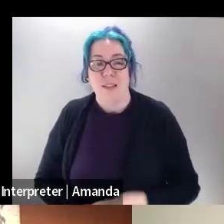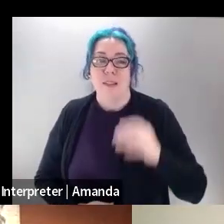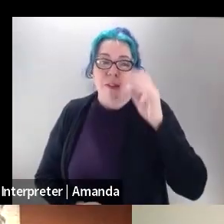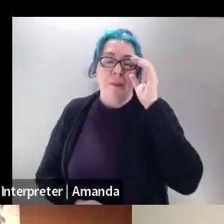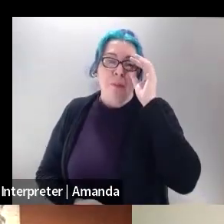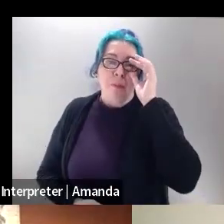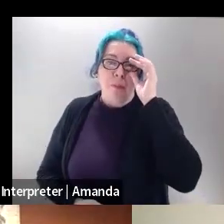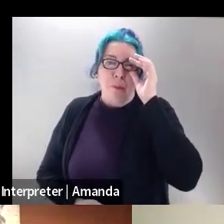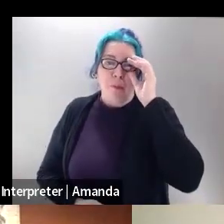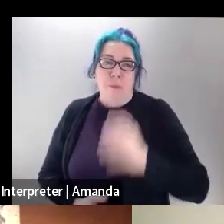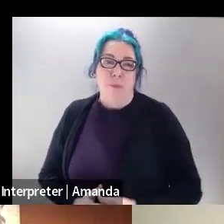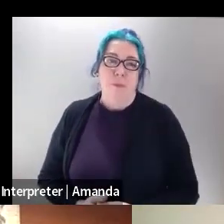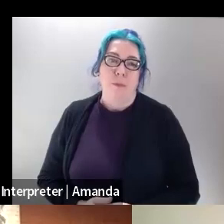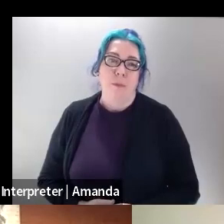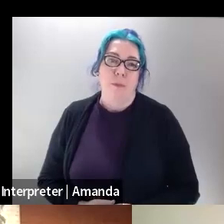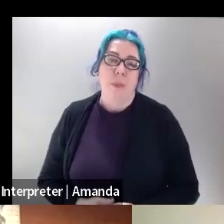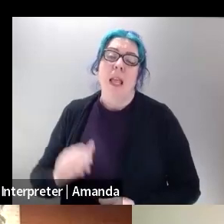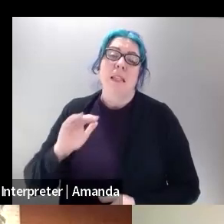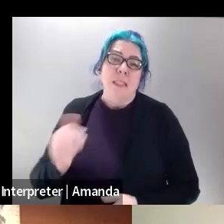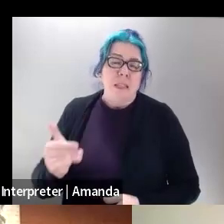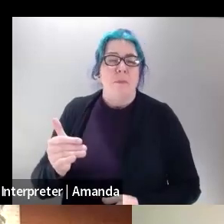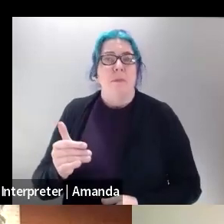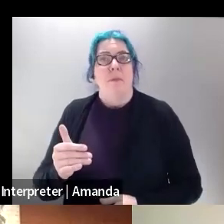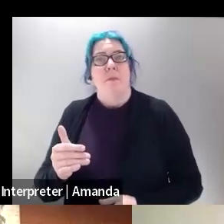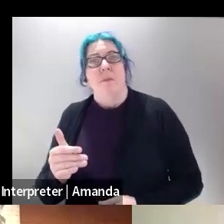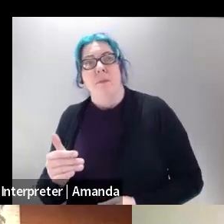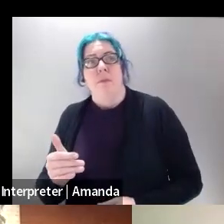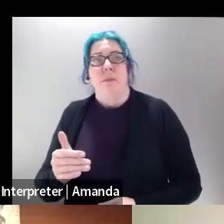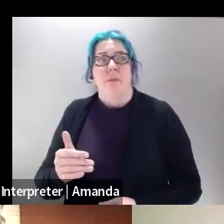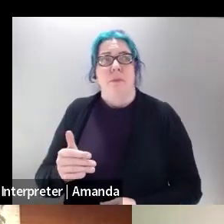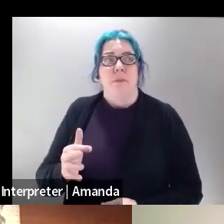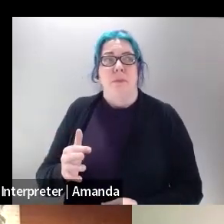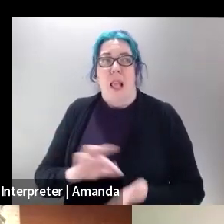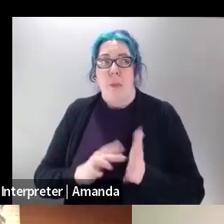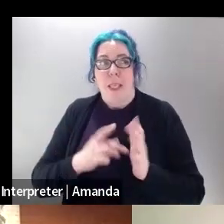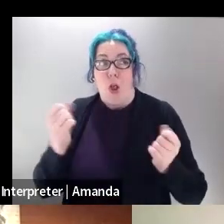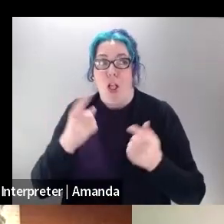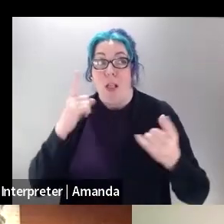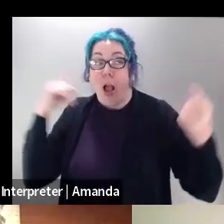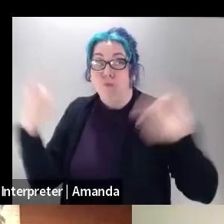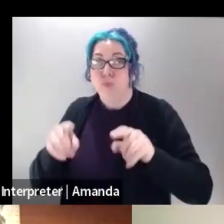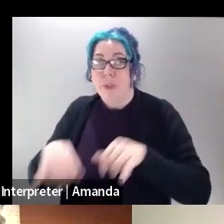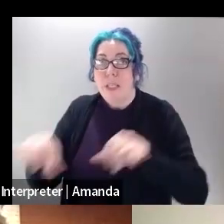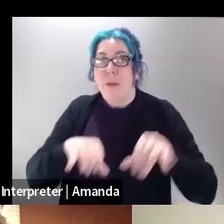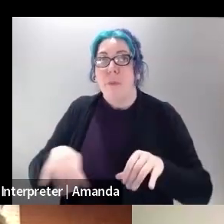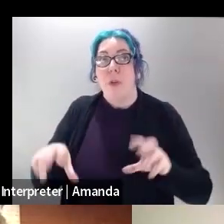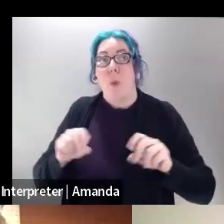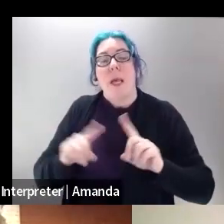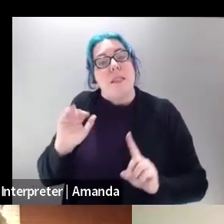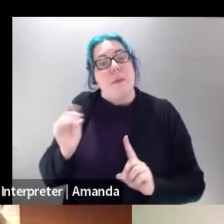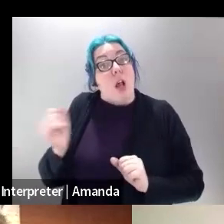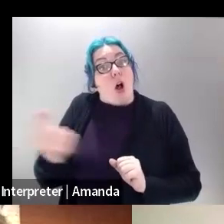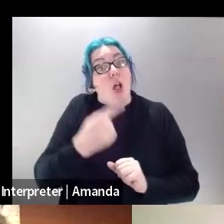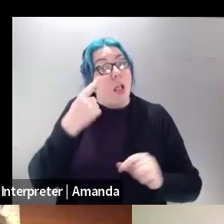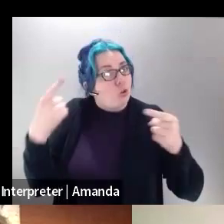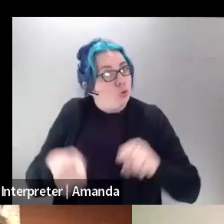similar. Well, I'm not going to try to seek consensus, but there's a need to understand each other and know each other